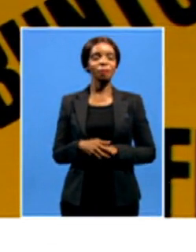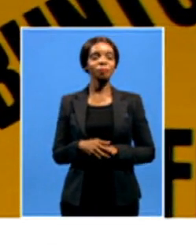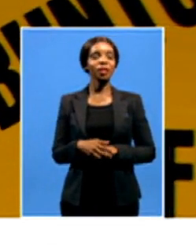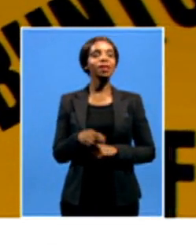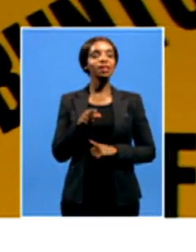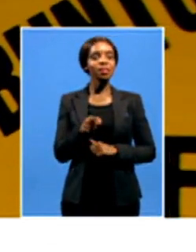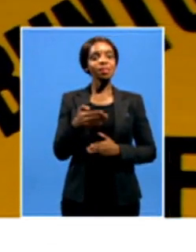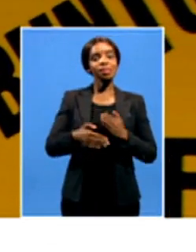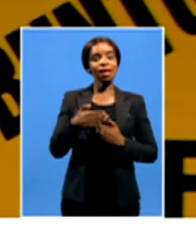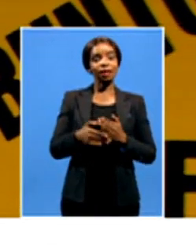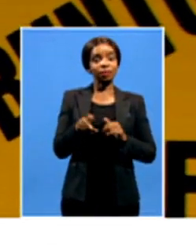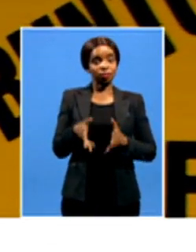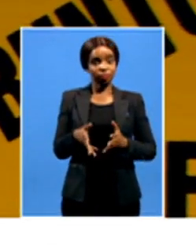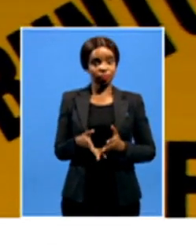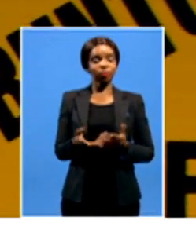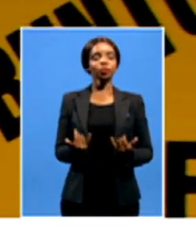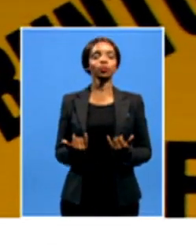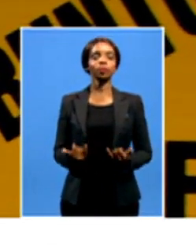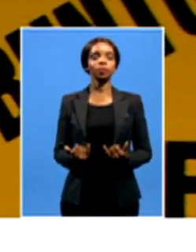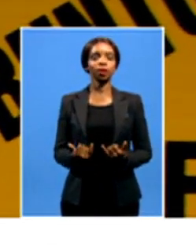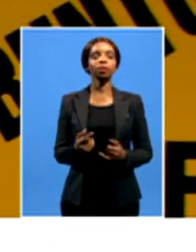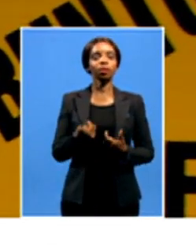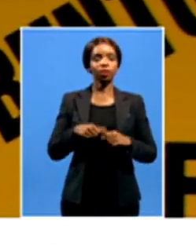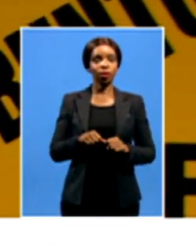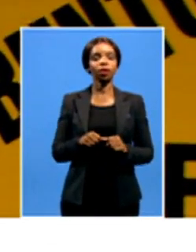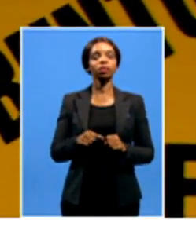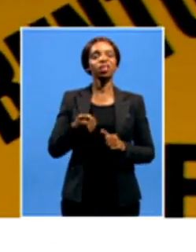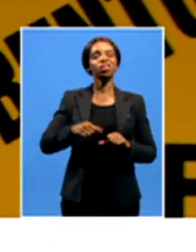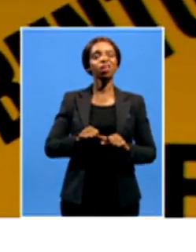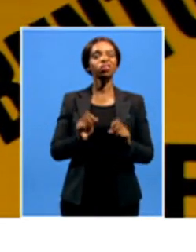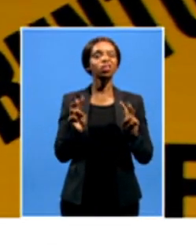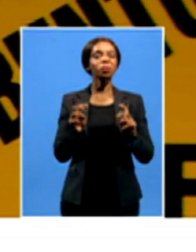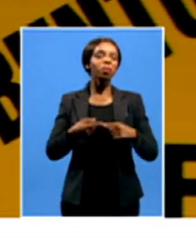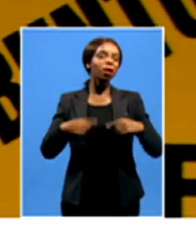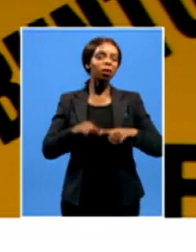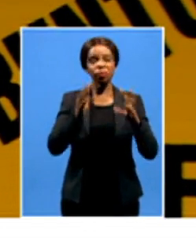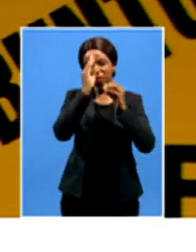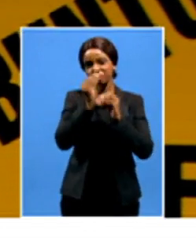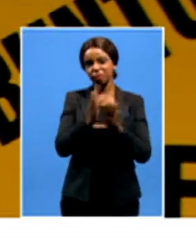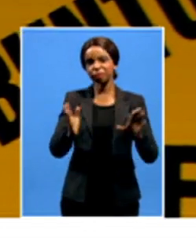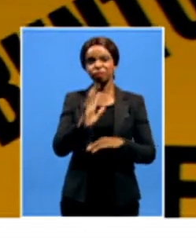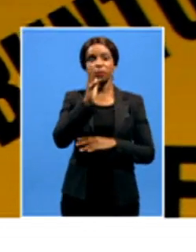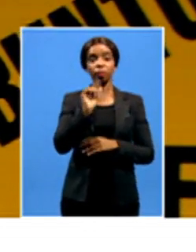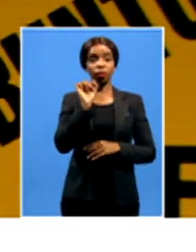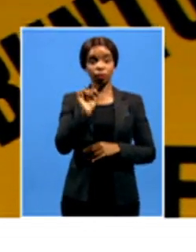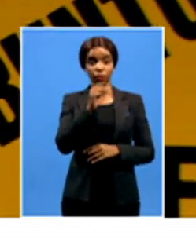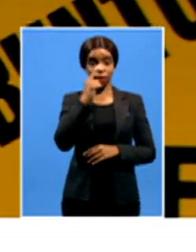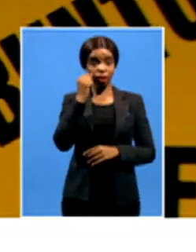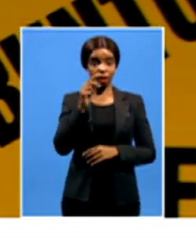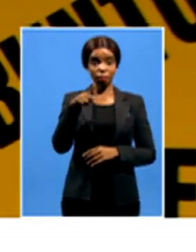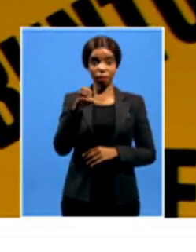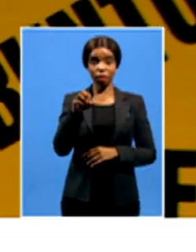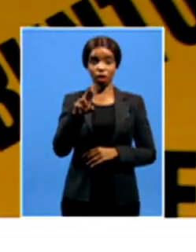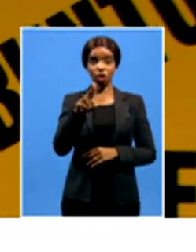dg25@sabc.co.za. At the end of this episode, I'll throw forward to the next topic. And by the way, if your name is Percy Maimela, your story